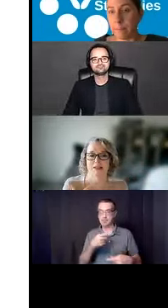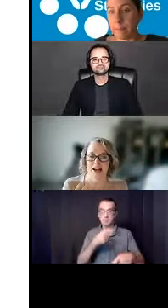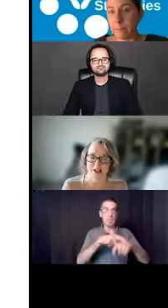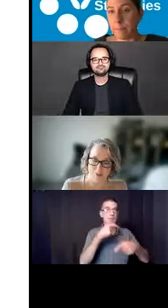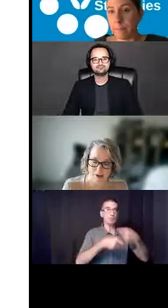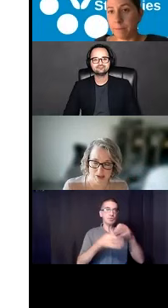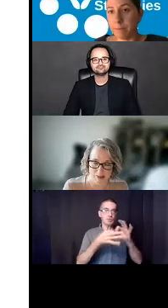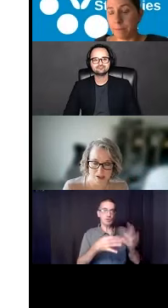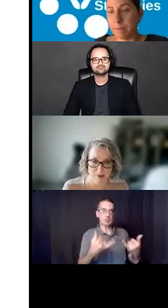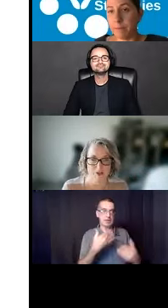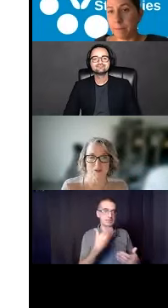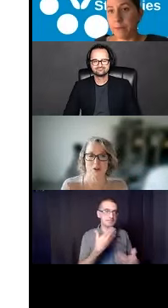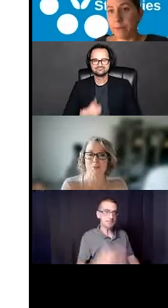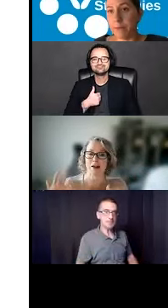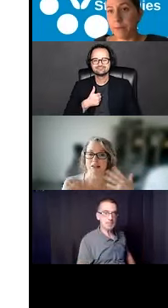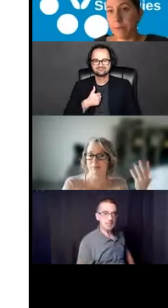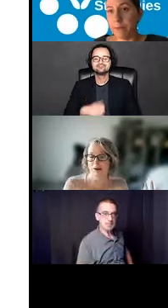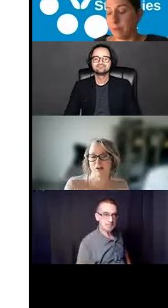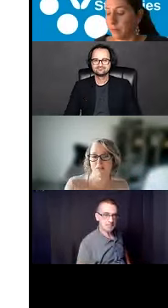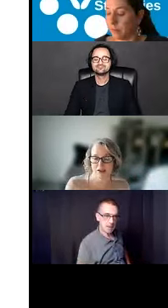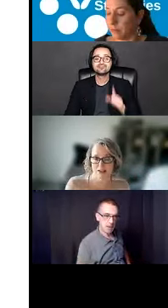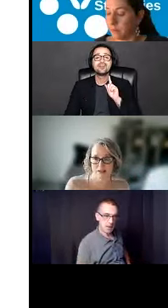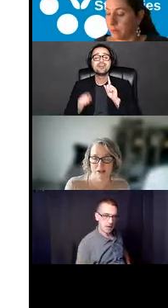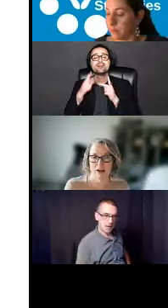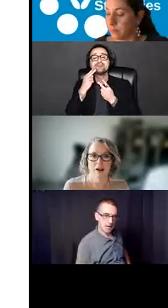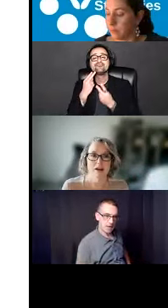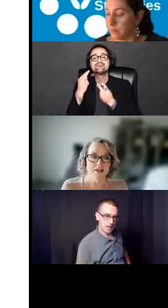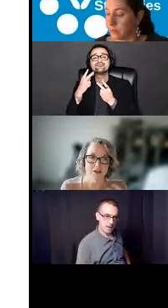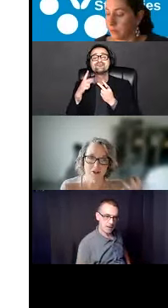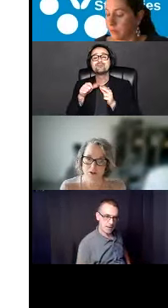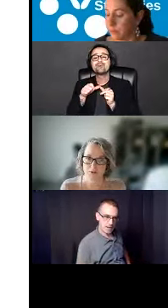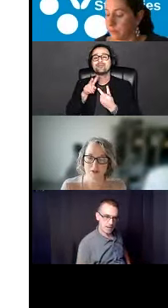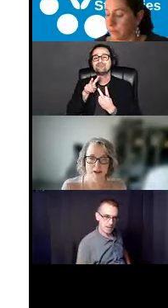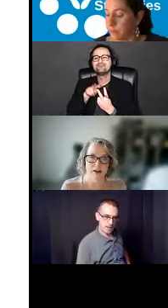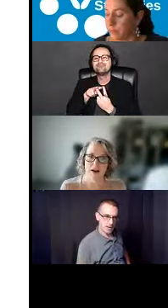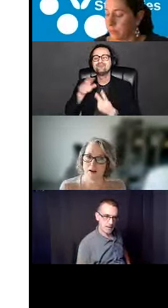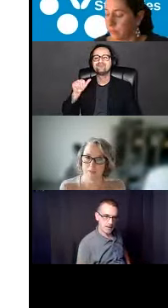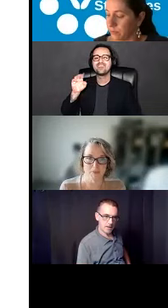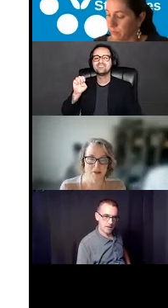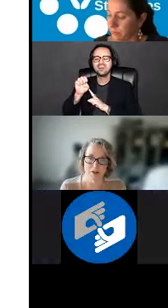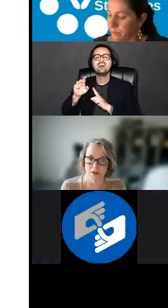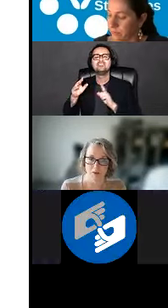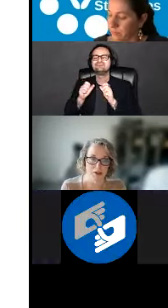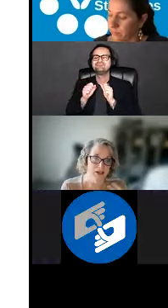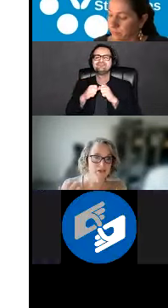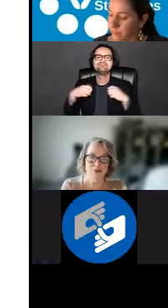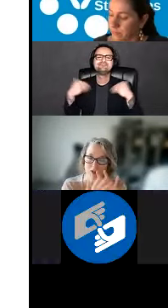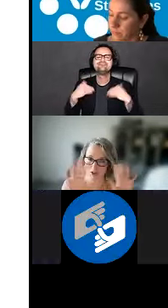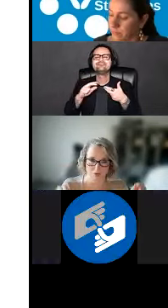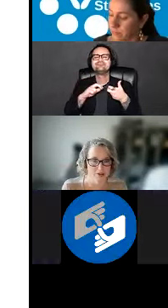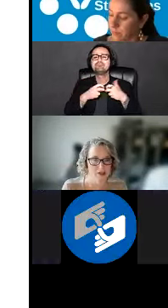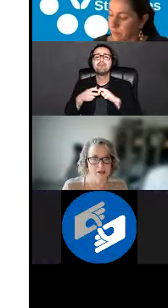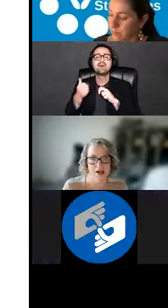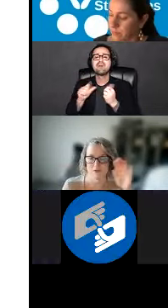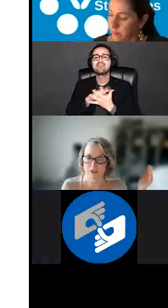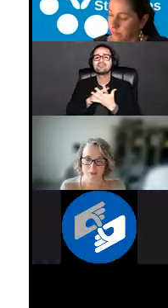been exacerbated by the pandemic. So if you think back to that pair of ACEs, it's issues that, any of those